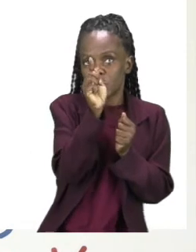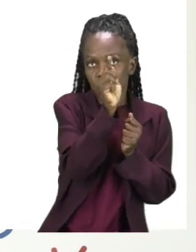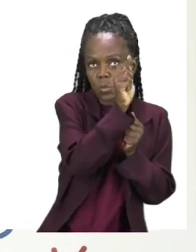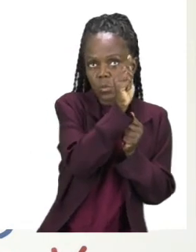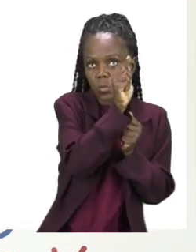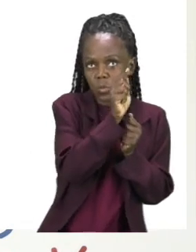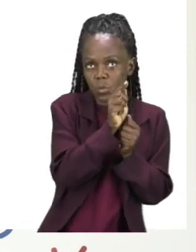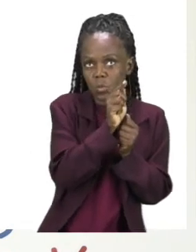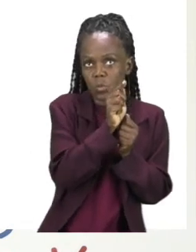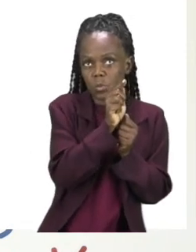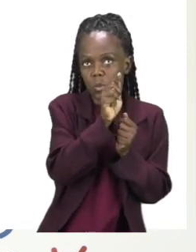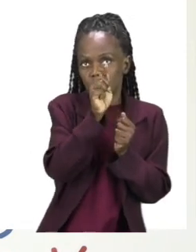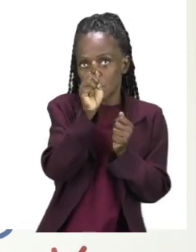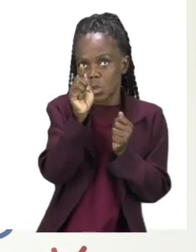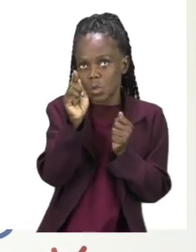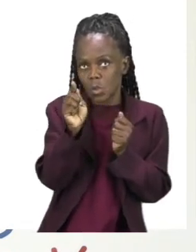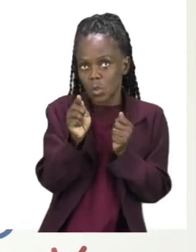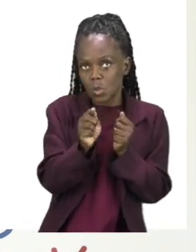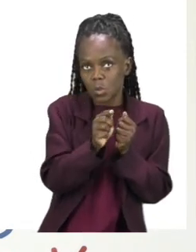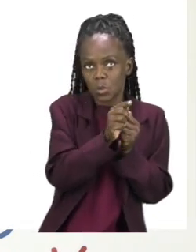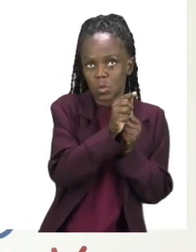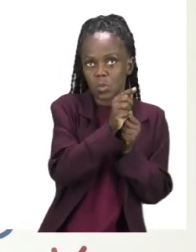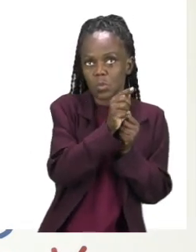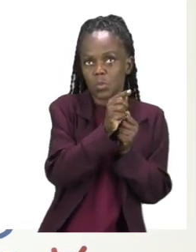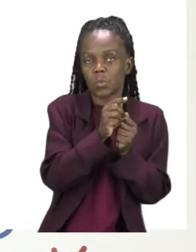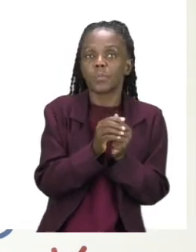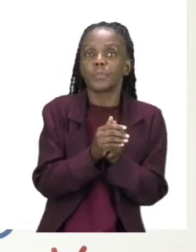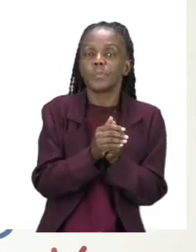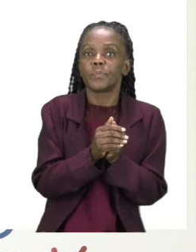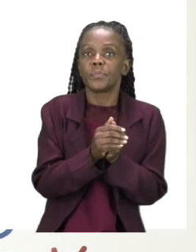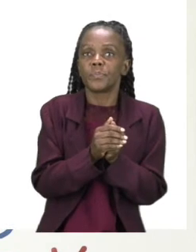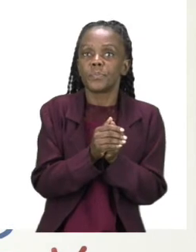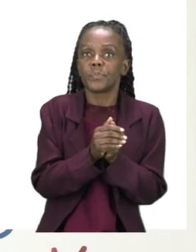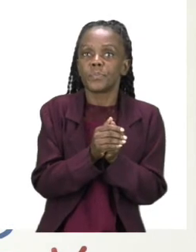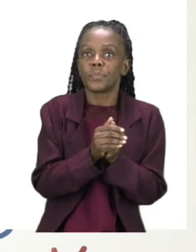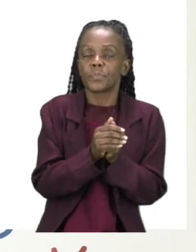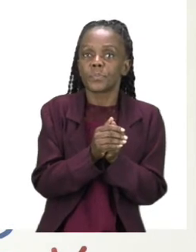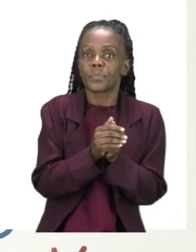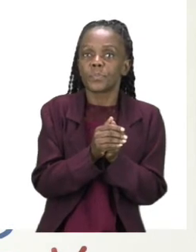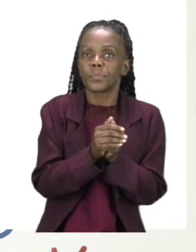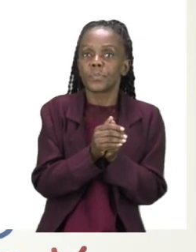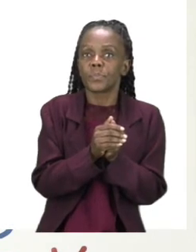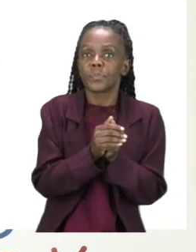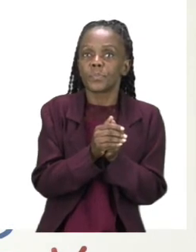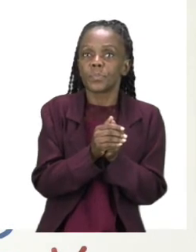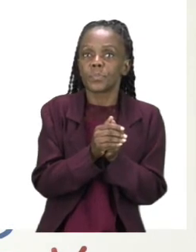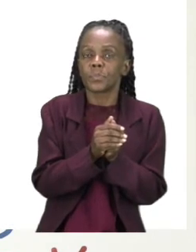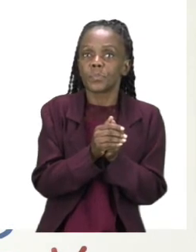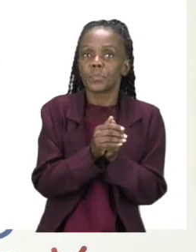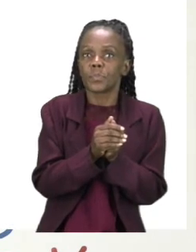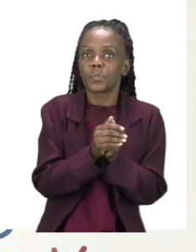and a neck, and a big belly. So when we are drawing our number 5, it is the same.